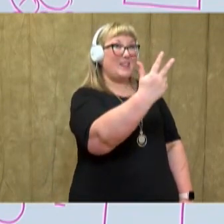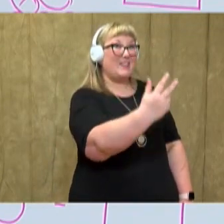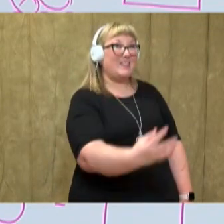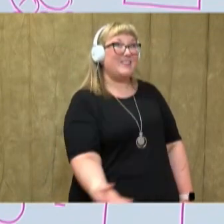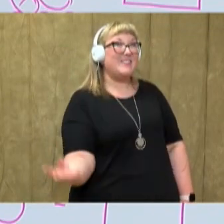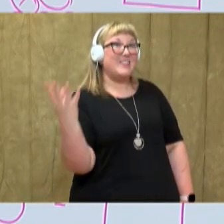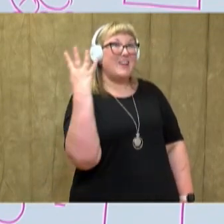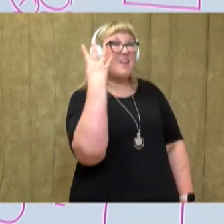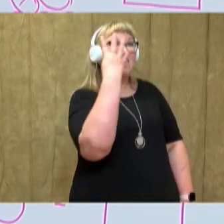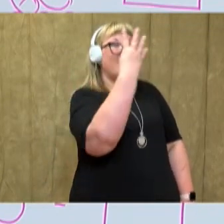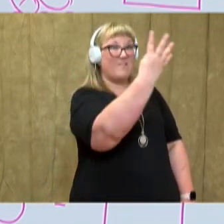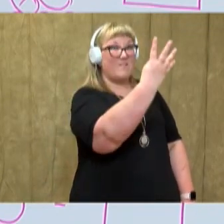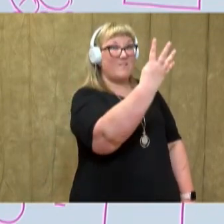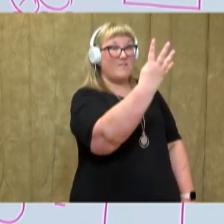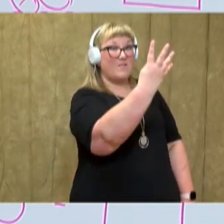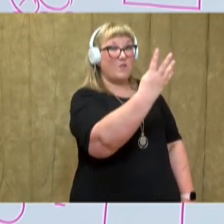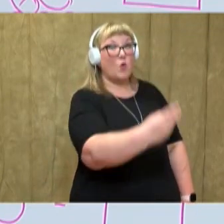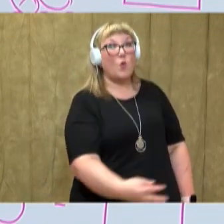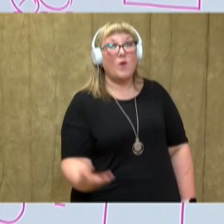3,